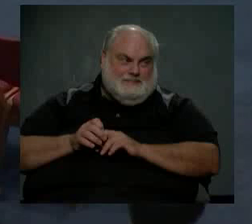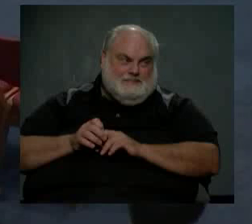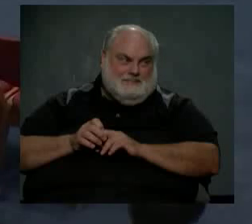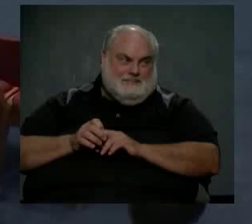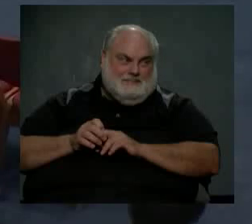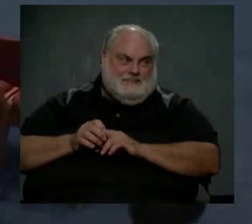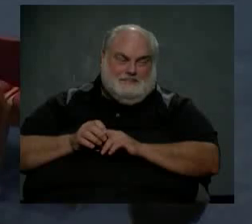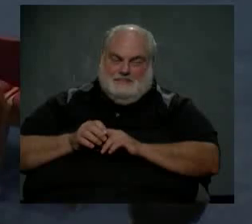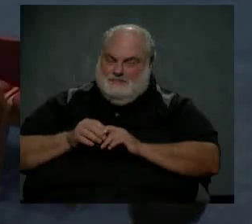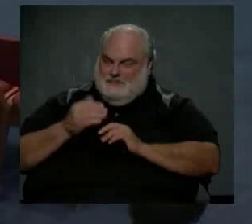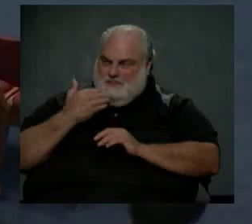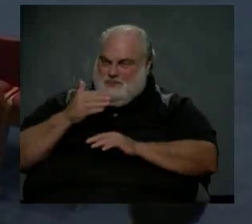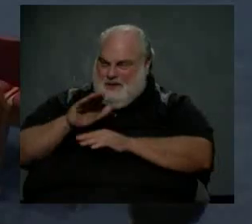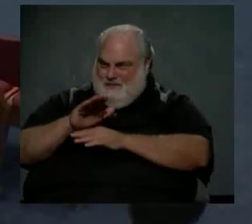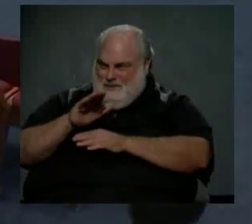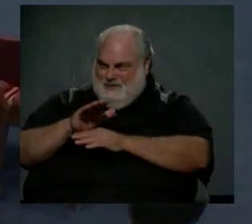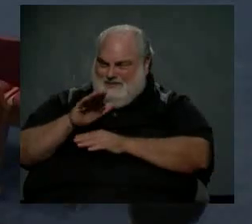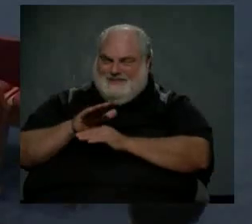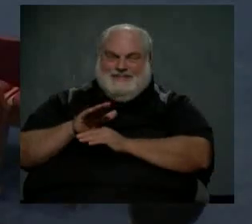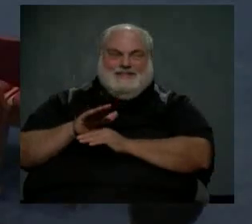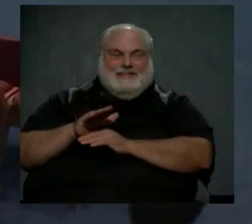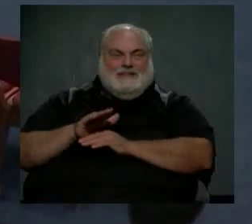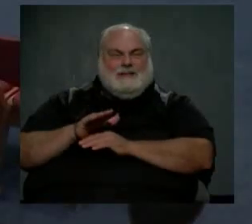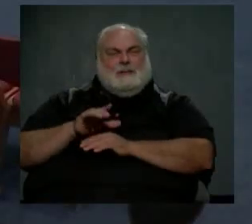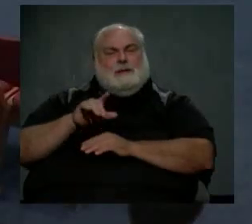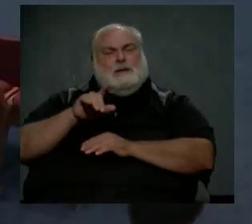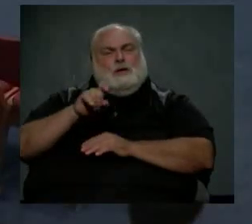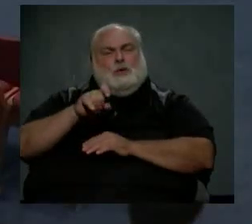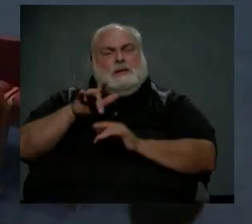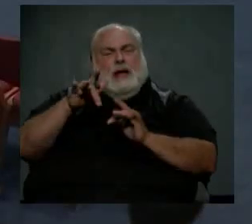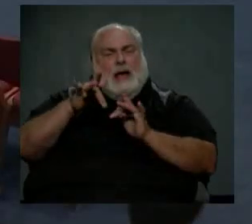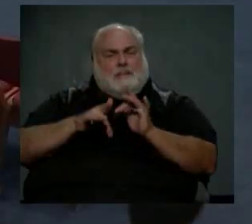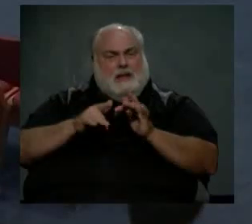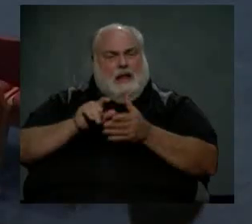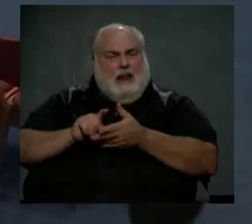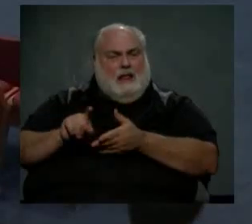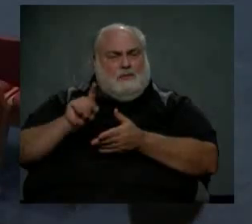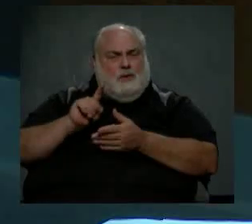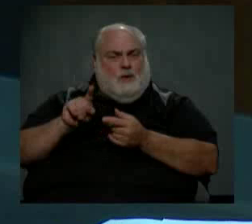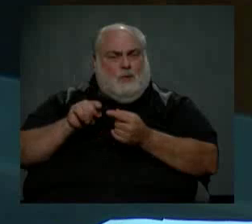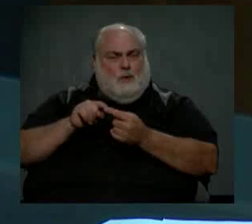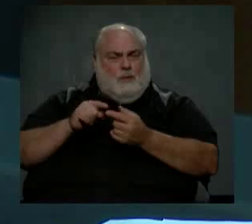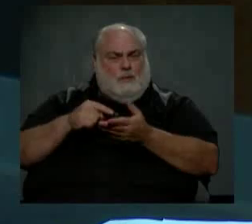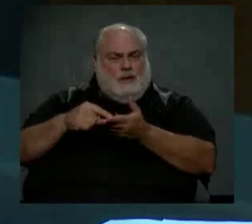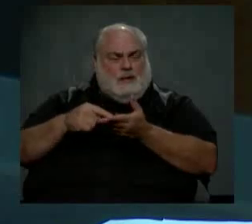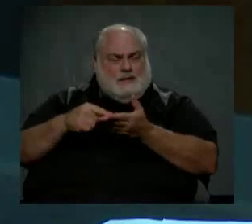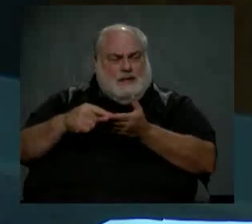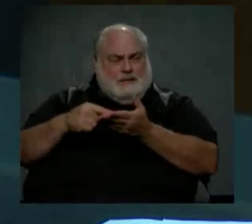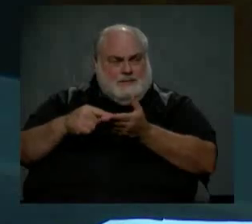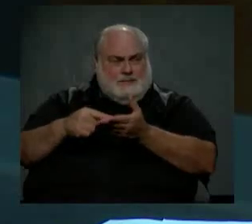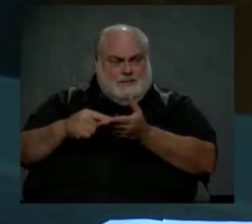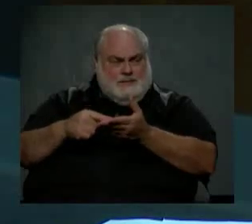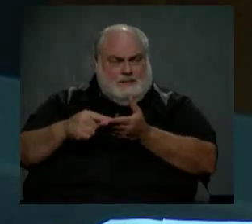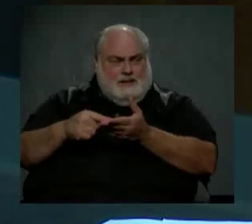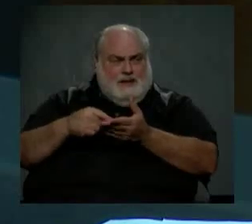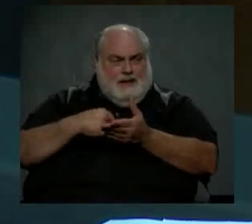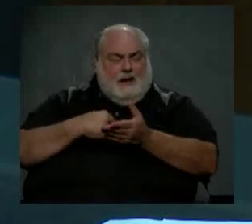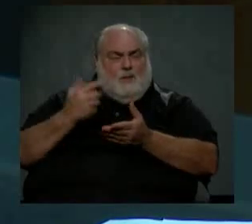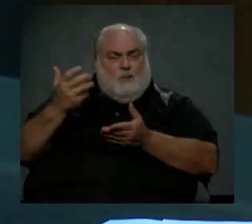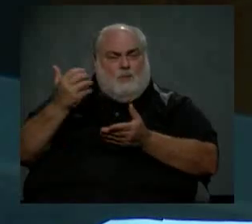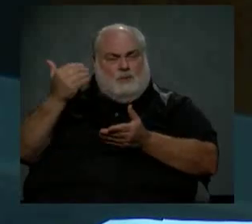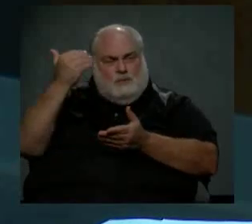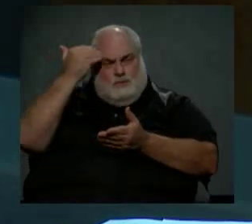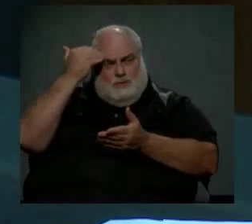Good afternoon, Vice Mayor, members of the board. Mr. Eckhart, you was absent last week when this was up for discussion, and I would like